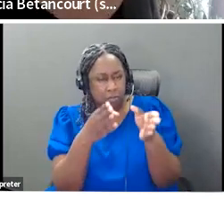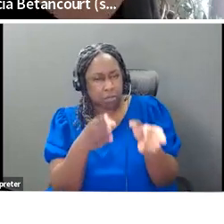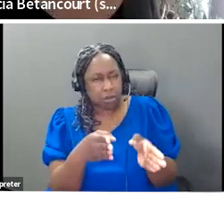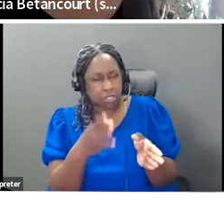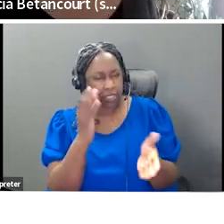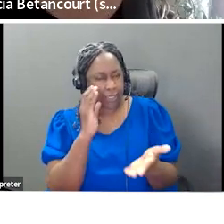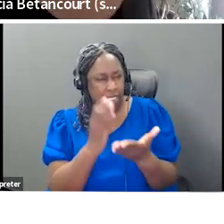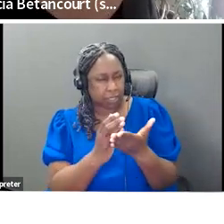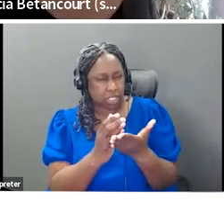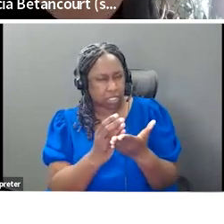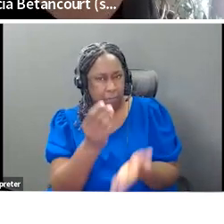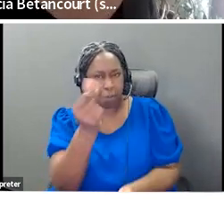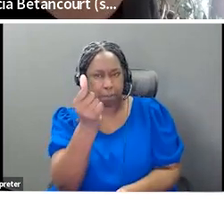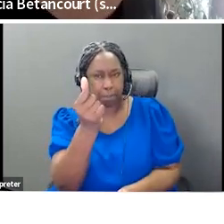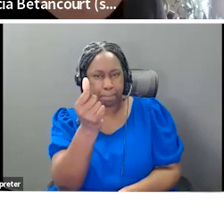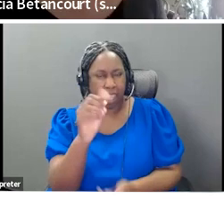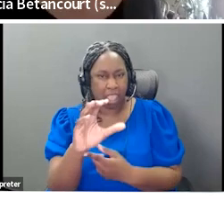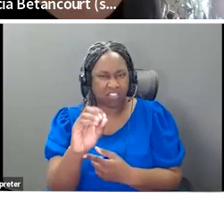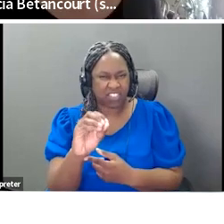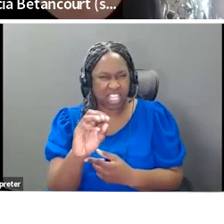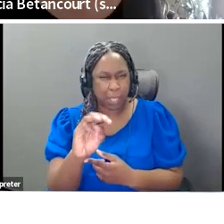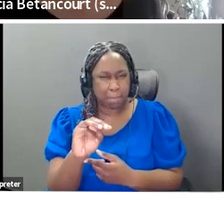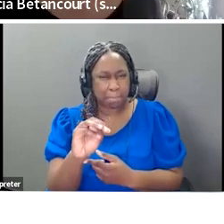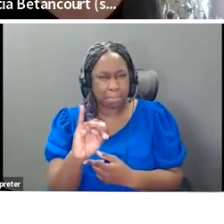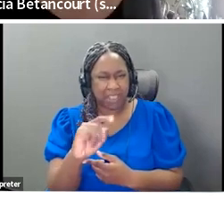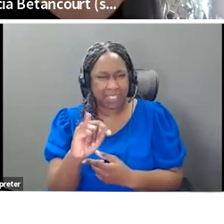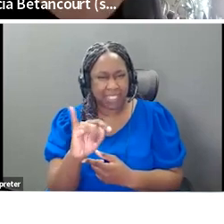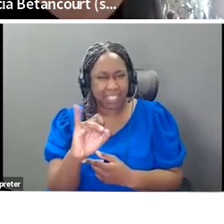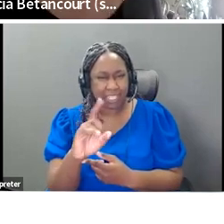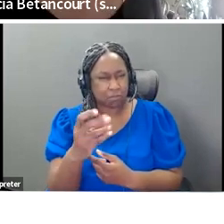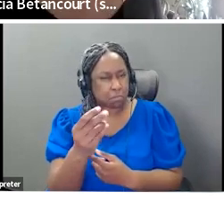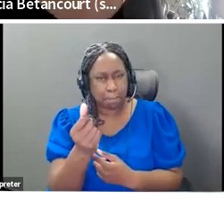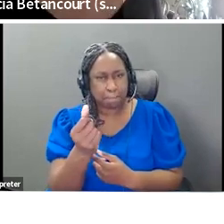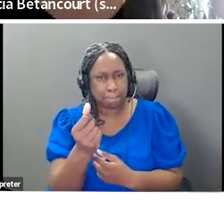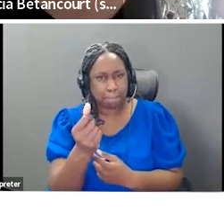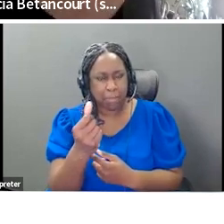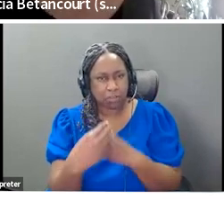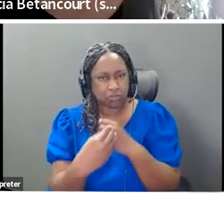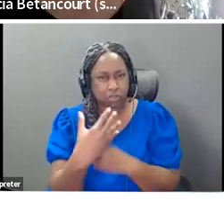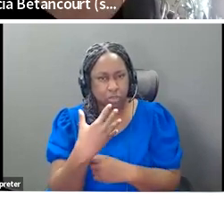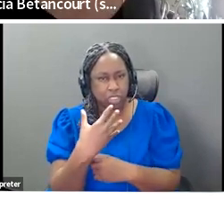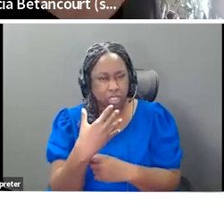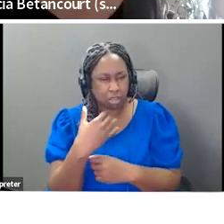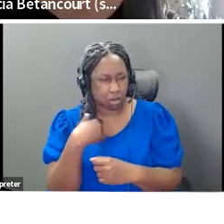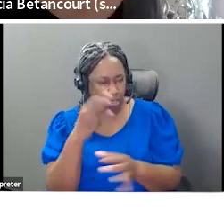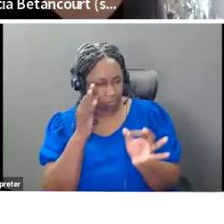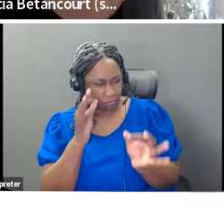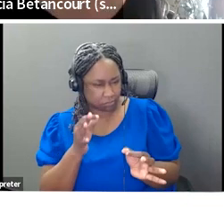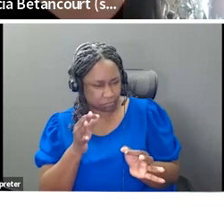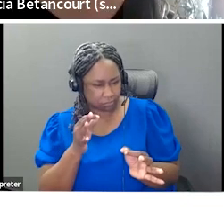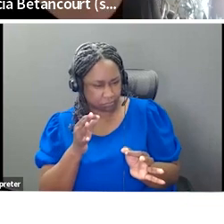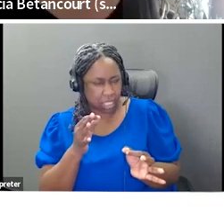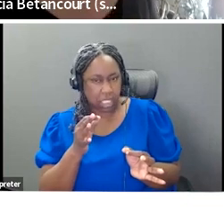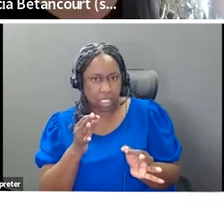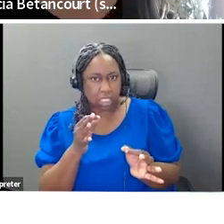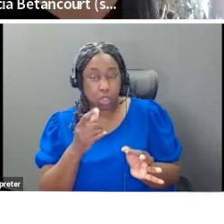short amount of time, in 50 milliseconds. And so this is really important. What images we see really shape